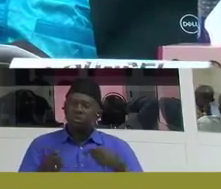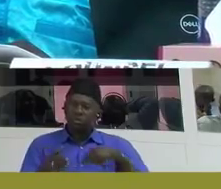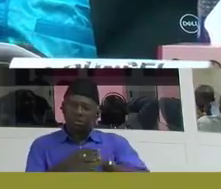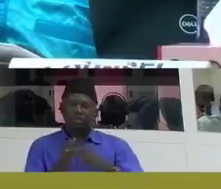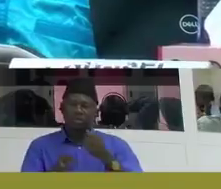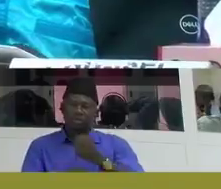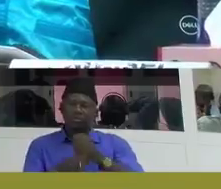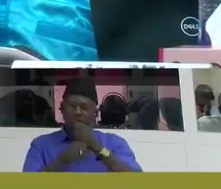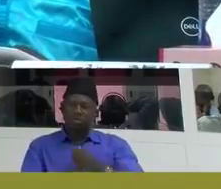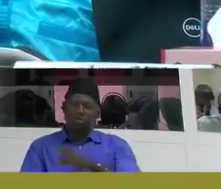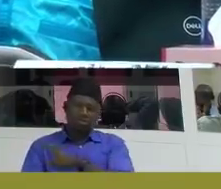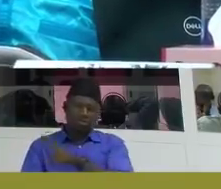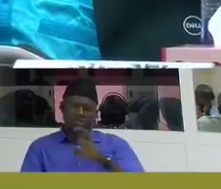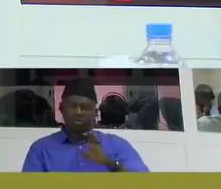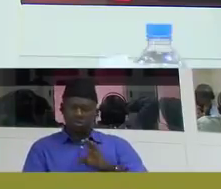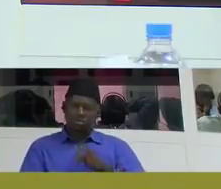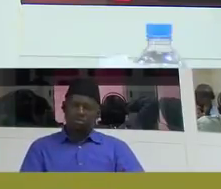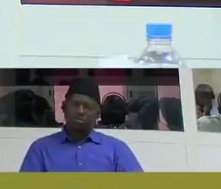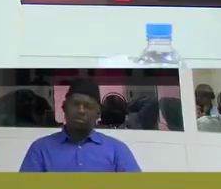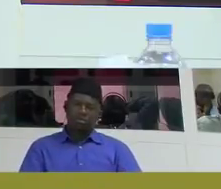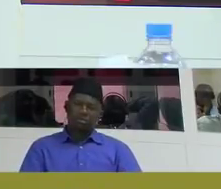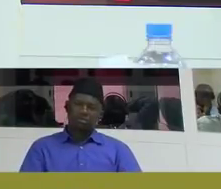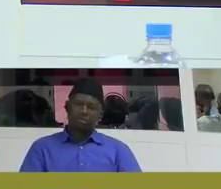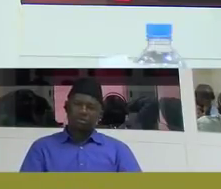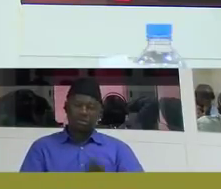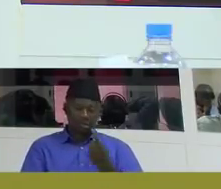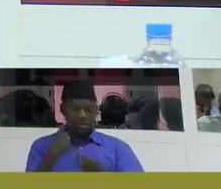Again, they resisted.